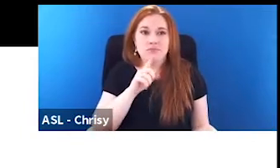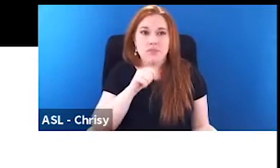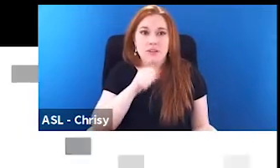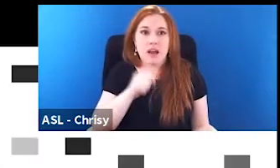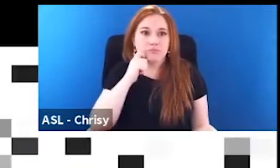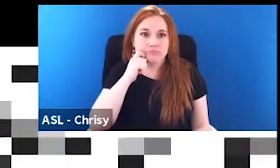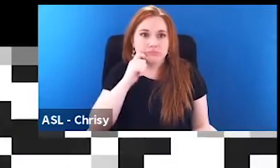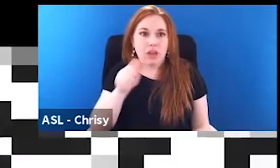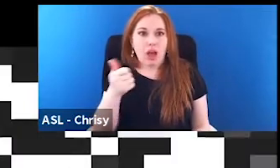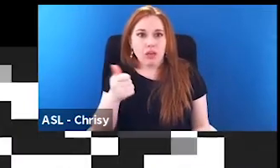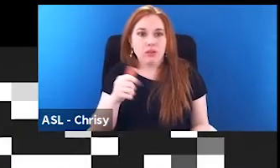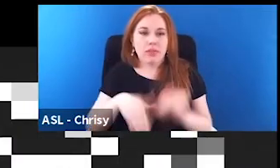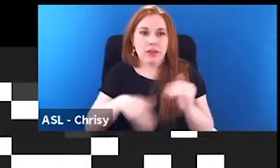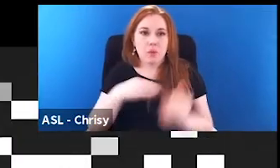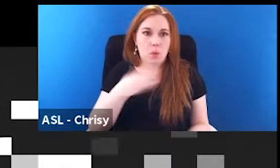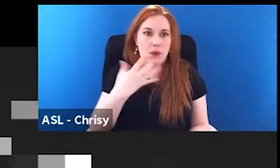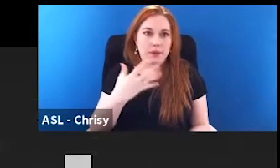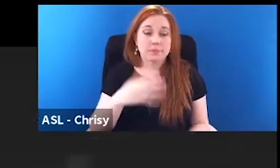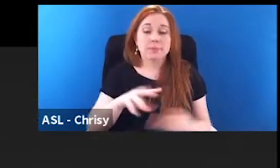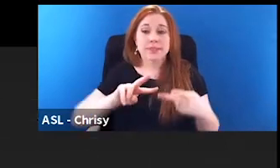to our second poll.